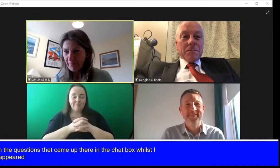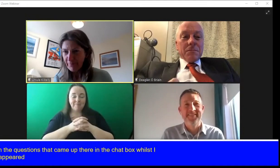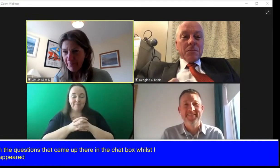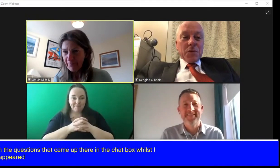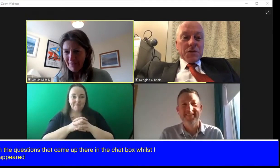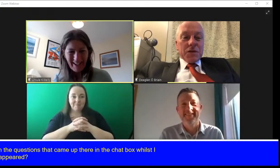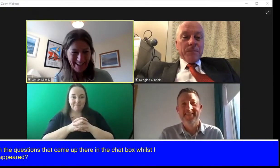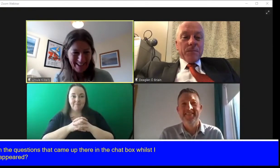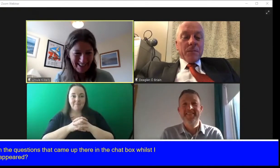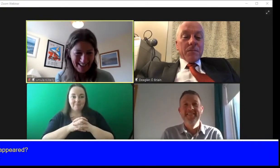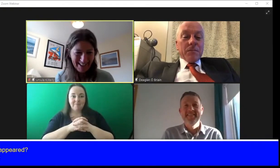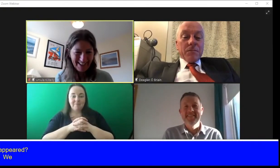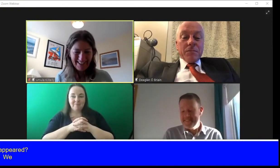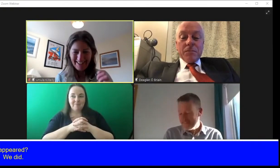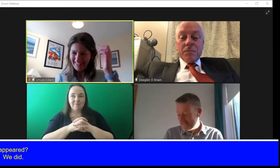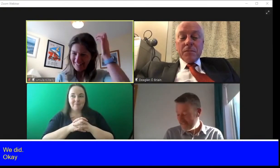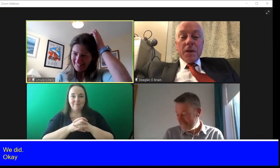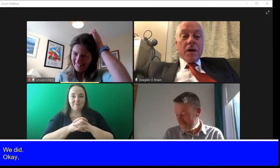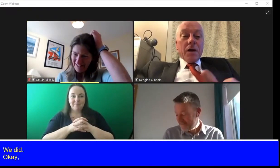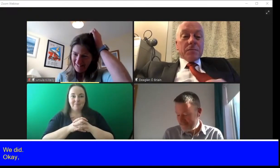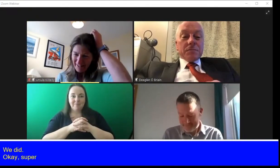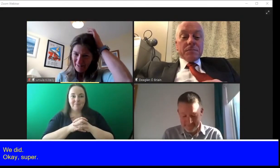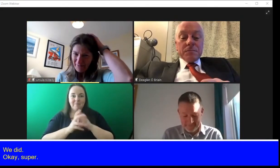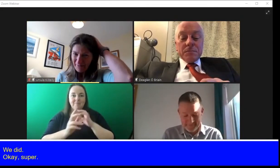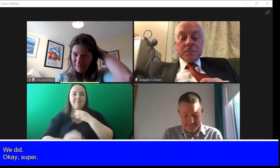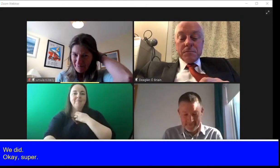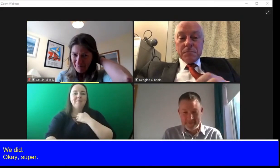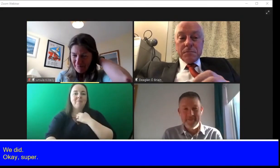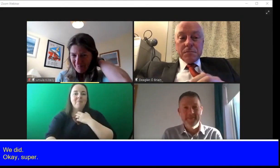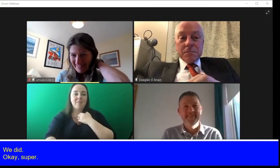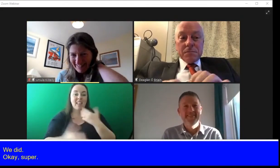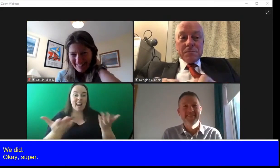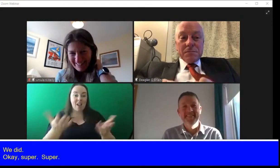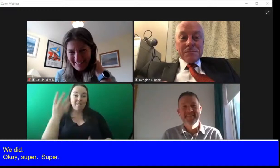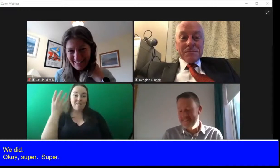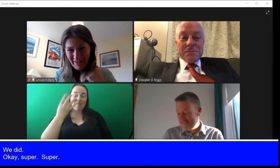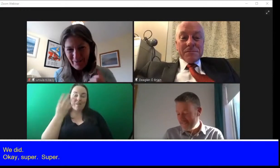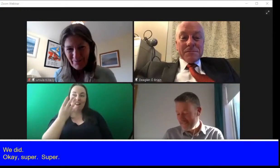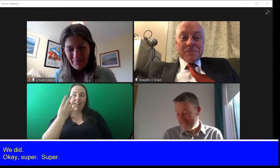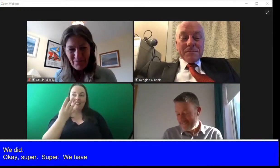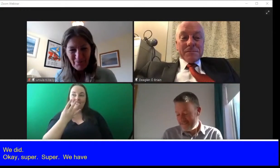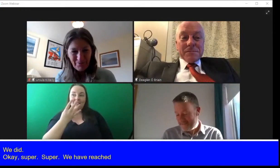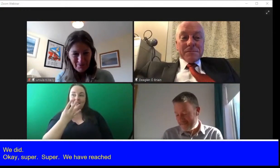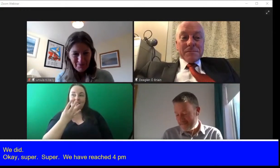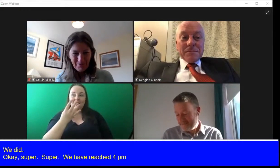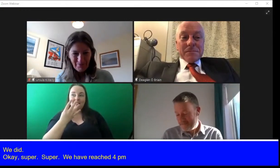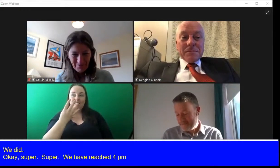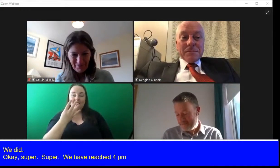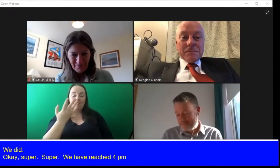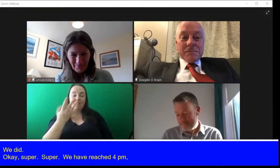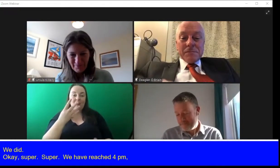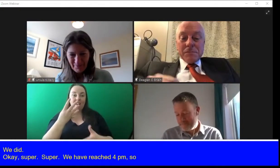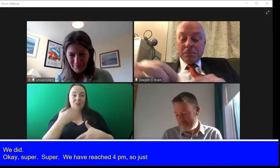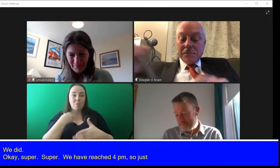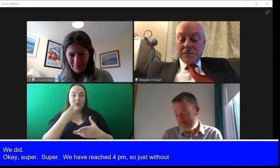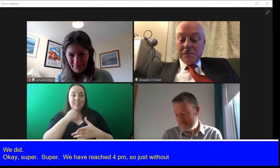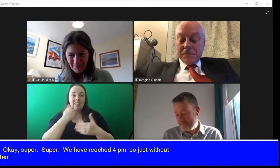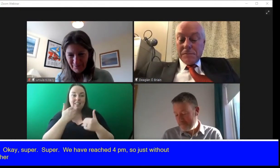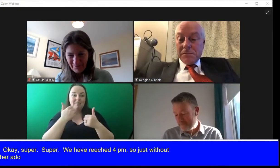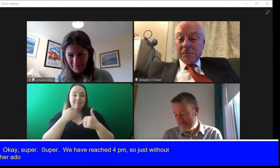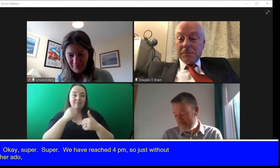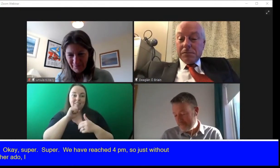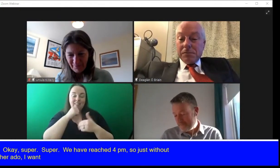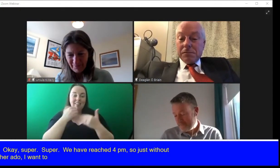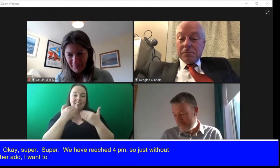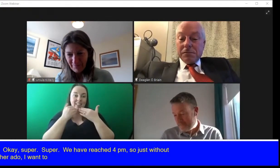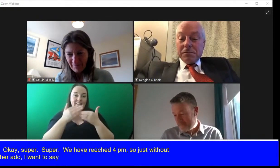okay super super but i just see we've reached uh four o'clock and so just without further ado i just want to say sincere thanks